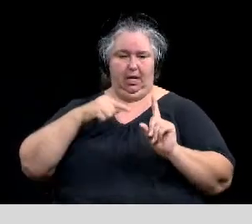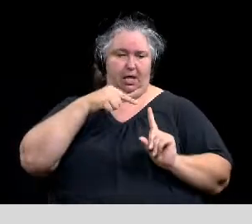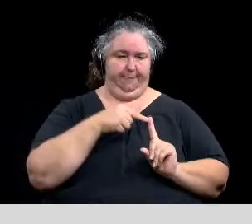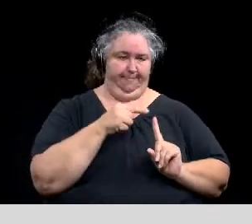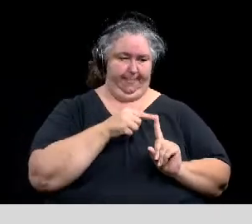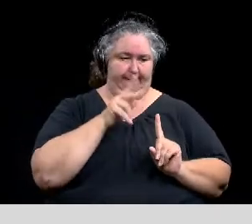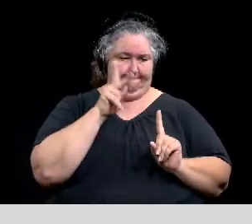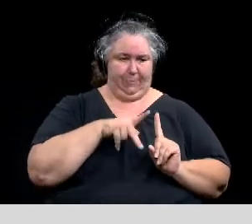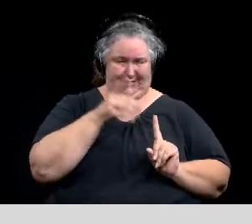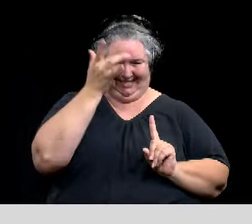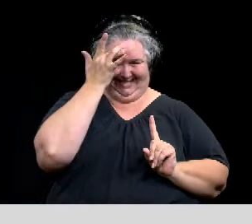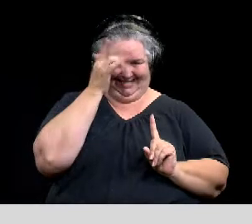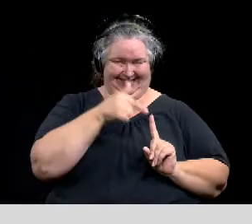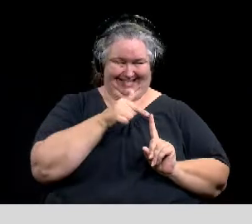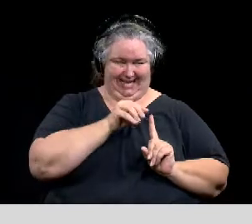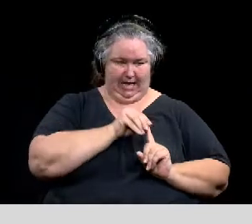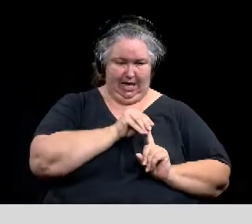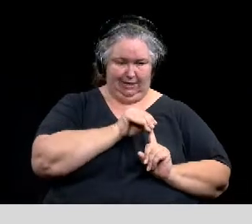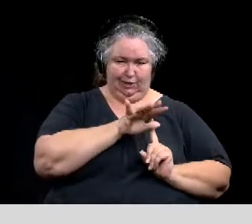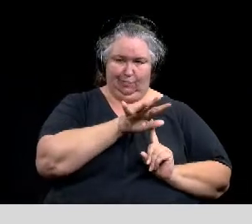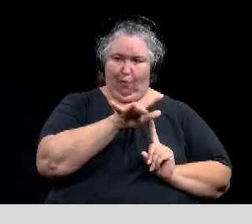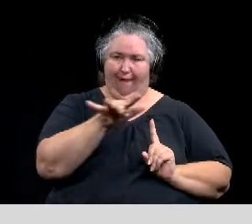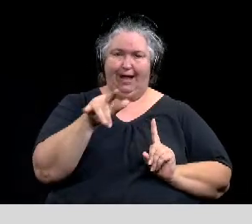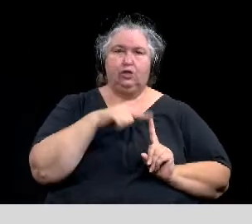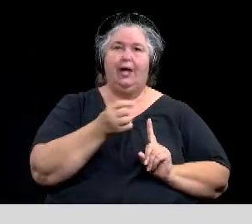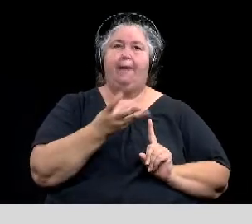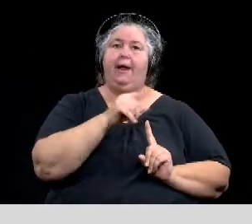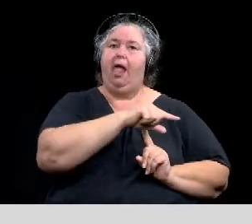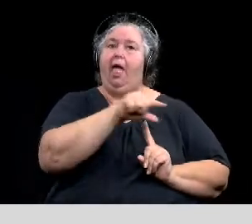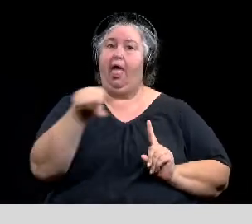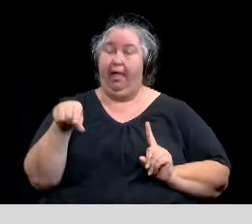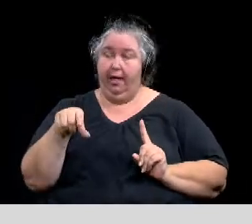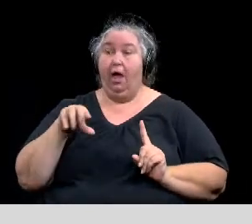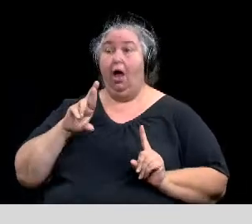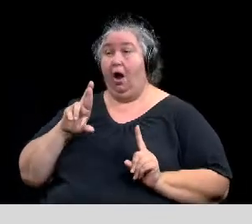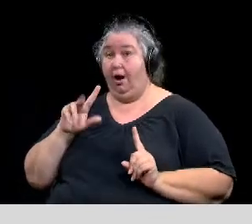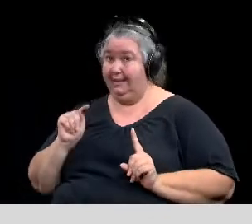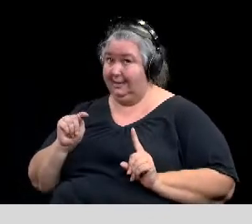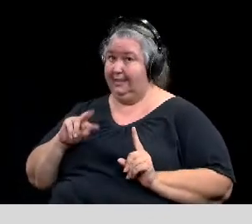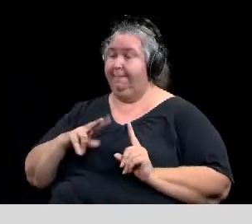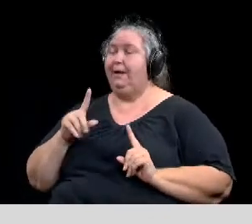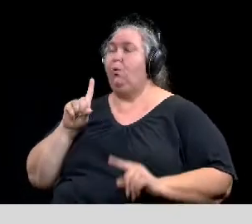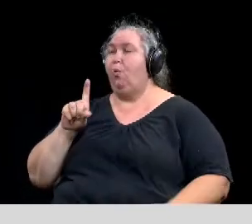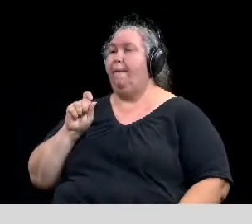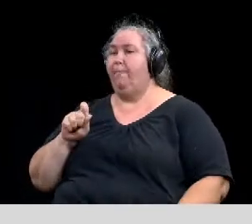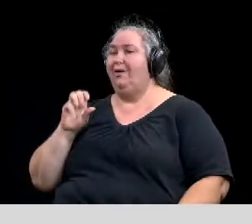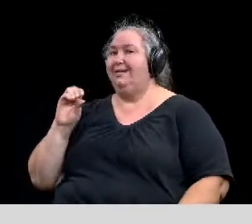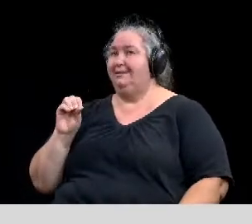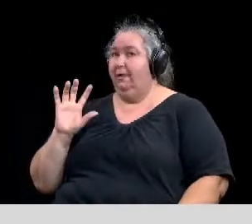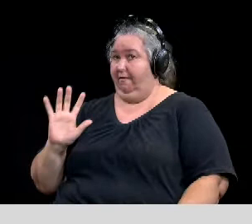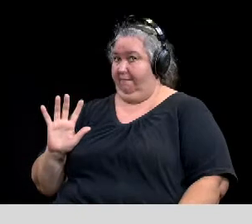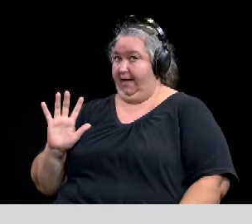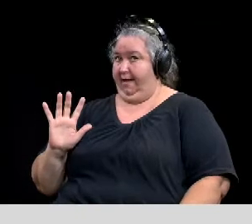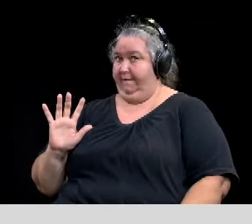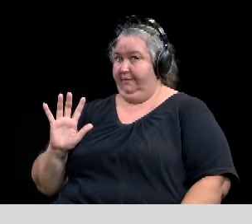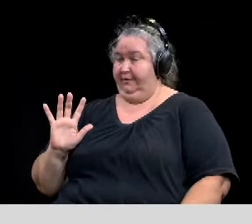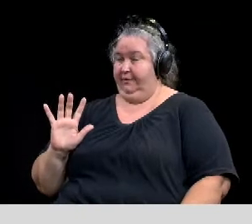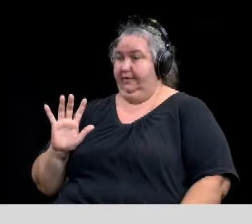spreads the germ to. And the RT for Texas is currently 1.05, and Mclennan